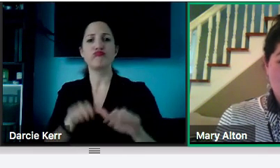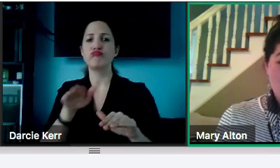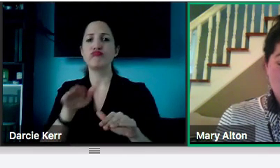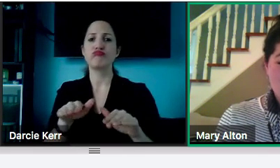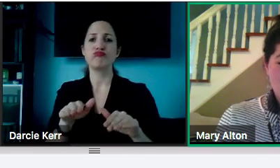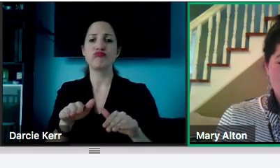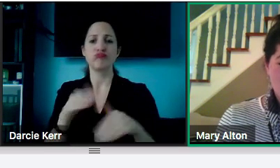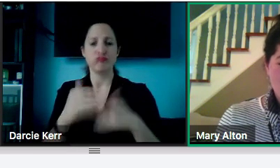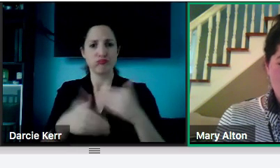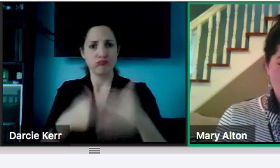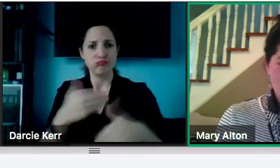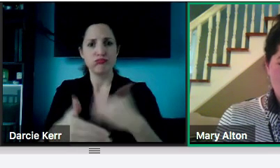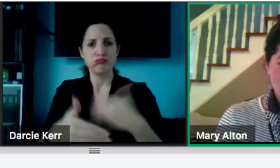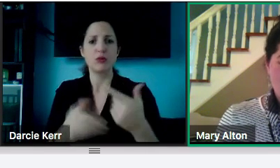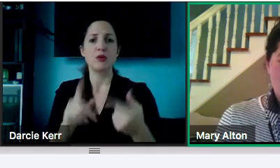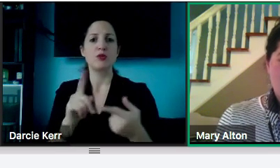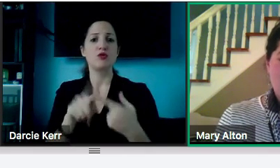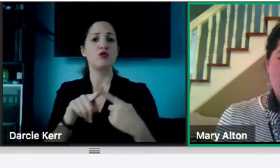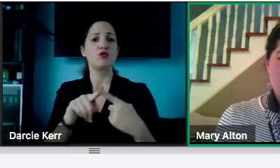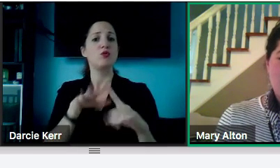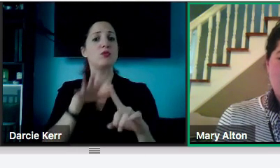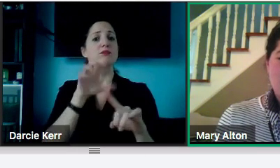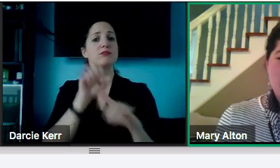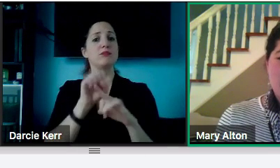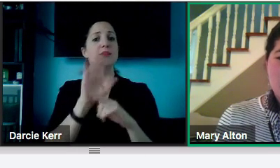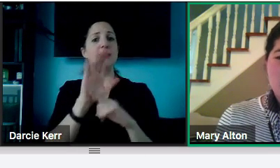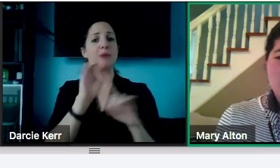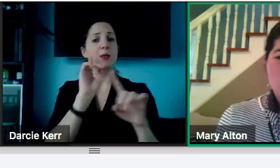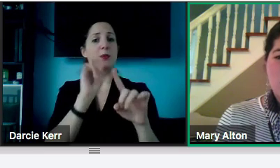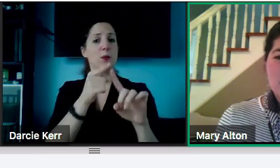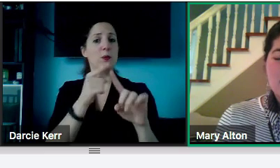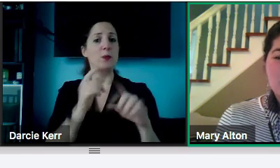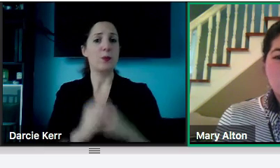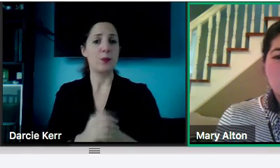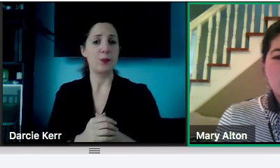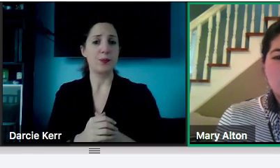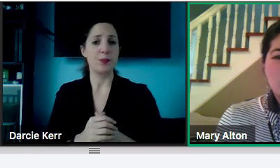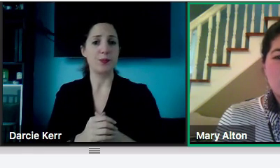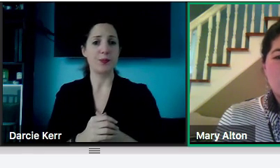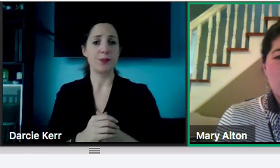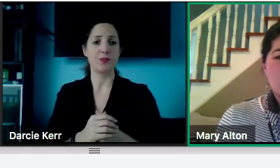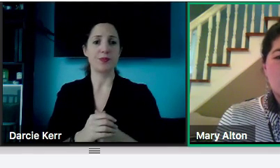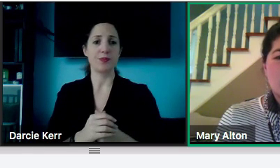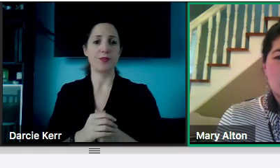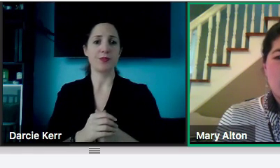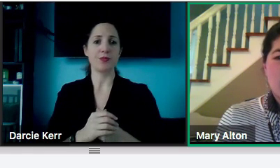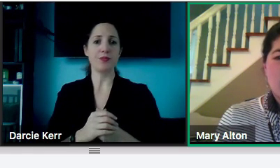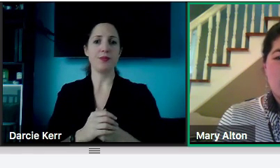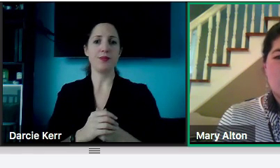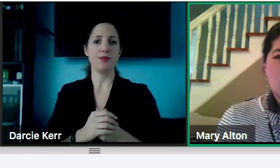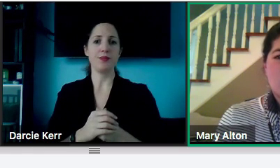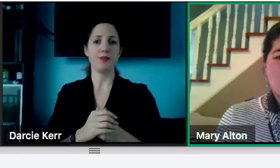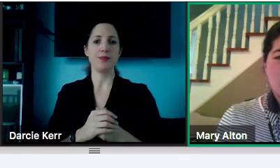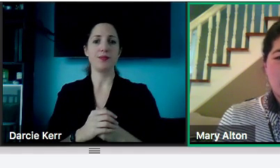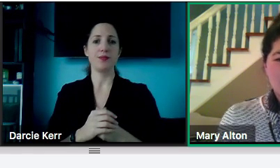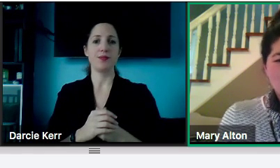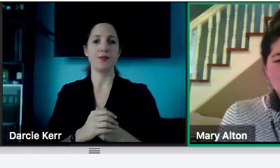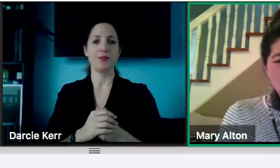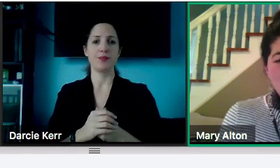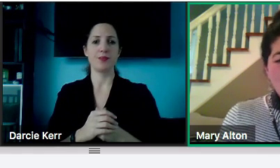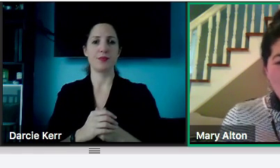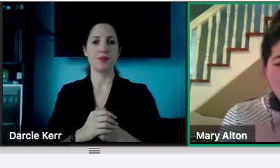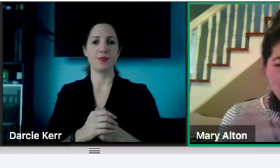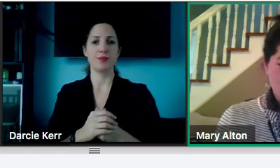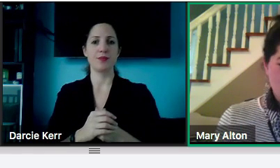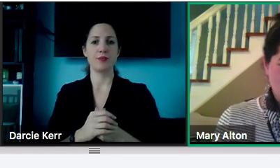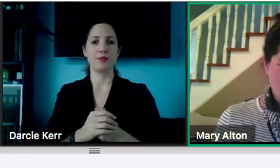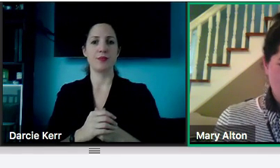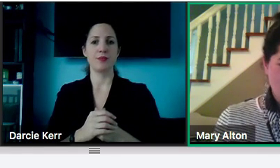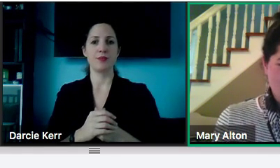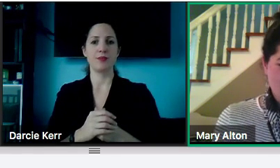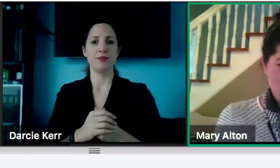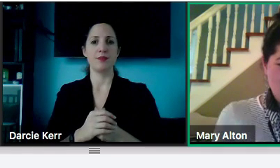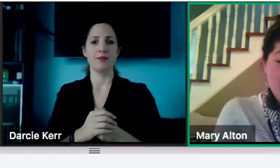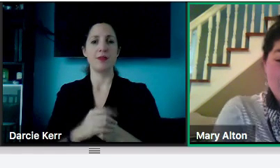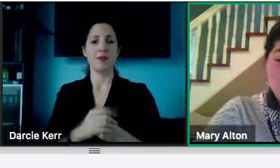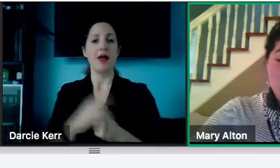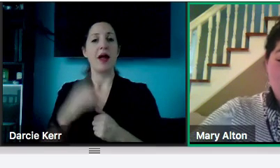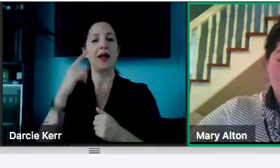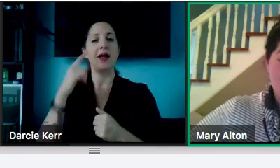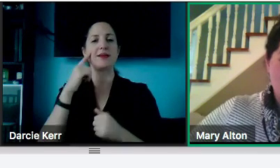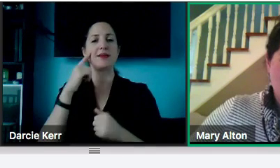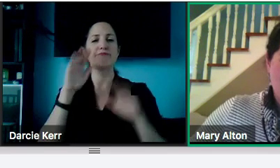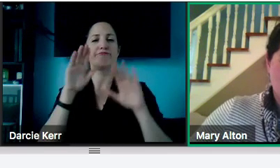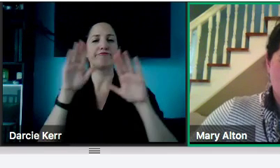until they reach those goals. So I think it's really fantastic that we get such a wide variety